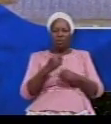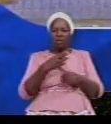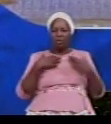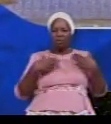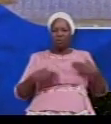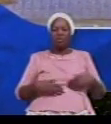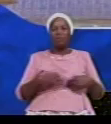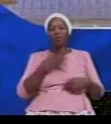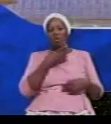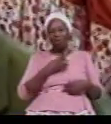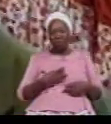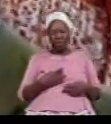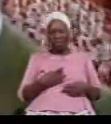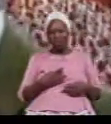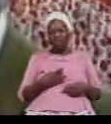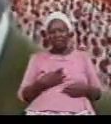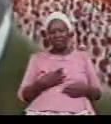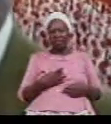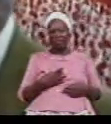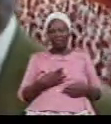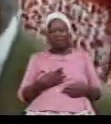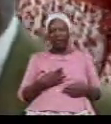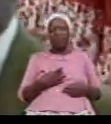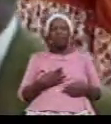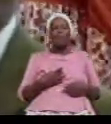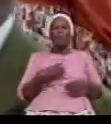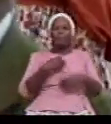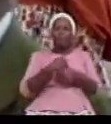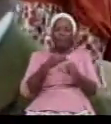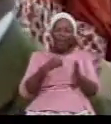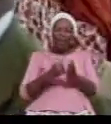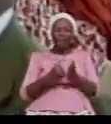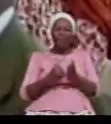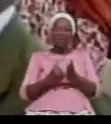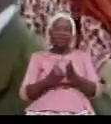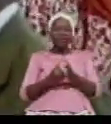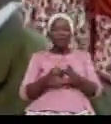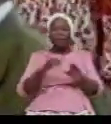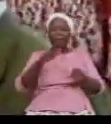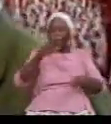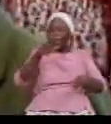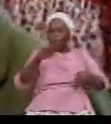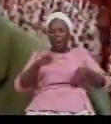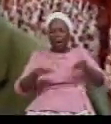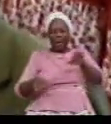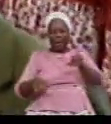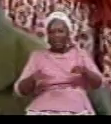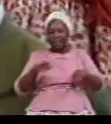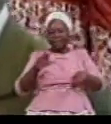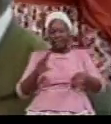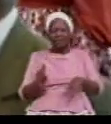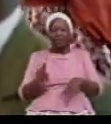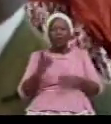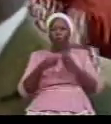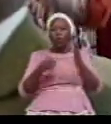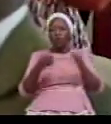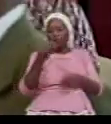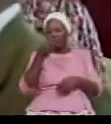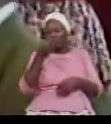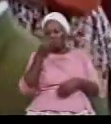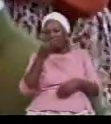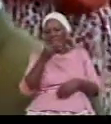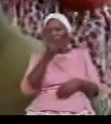Nourish your body. Make it balanced. What you take, what you